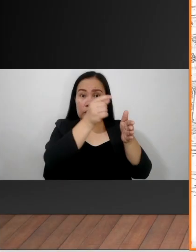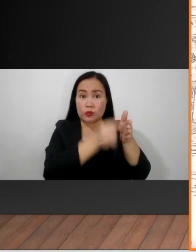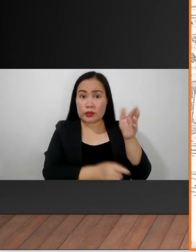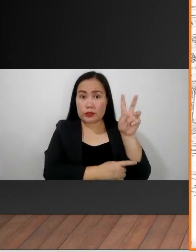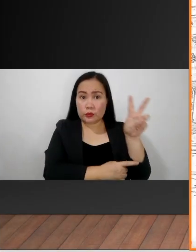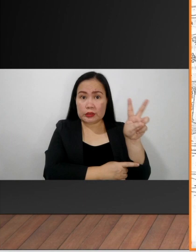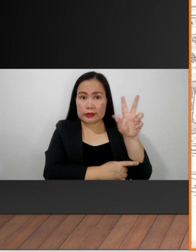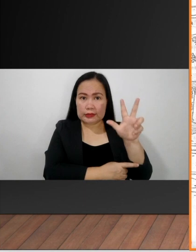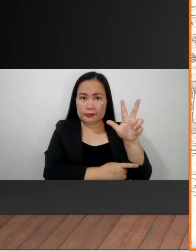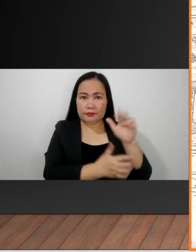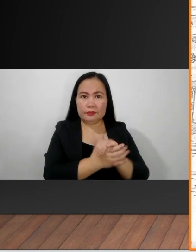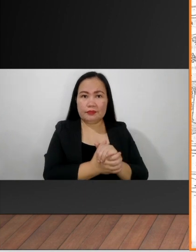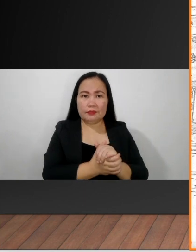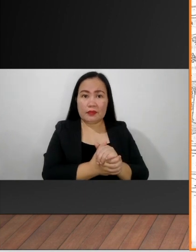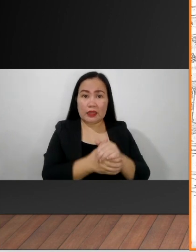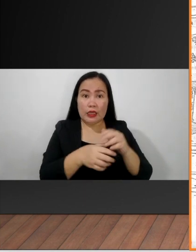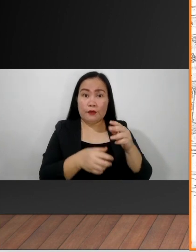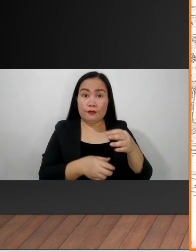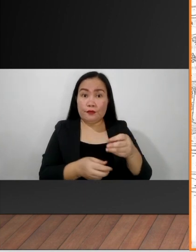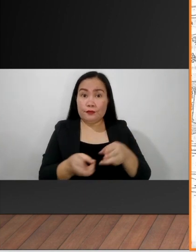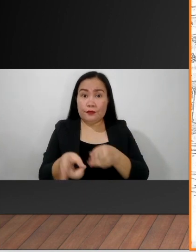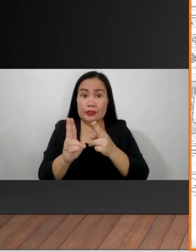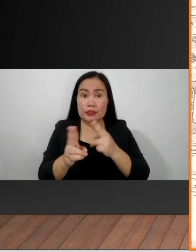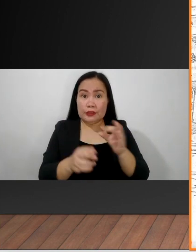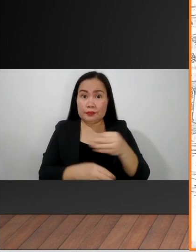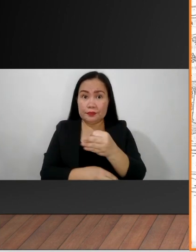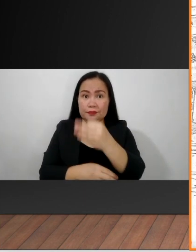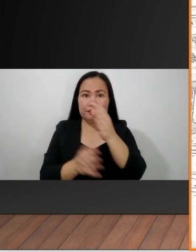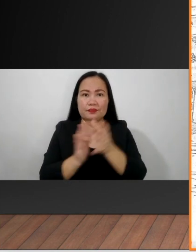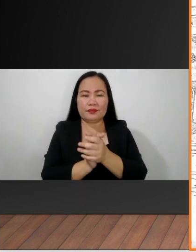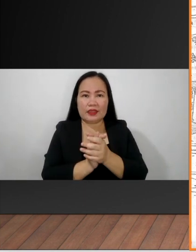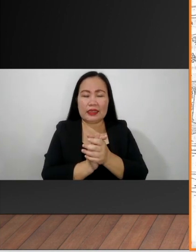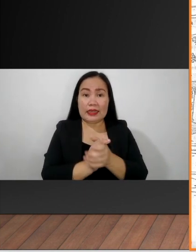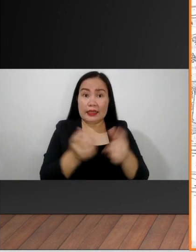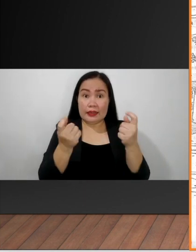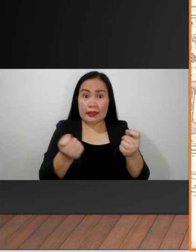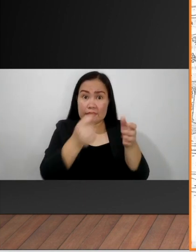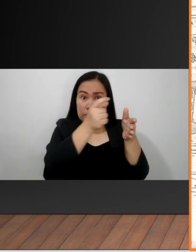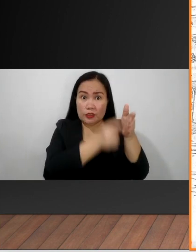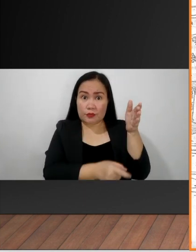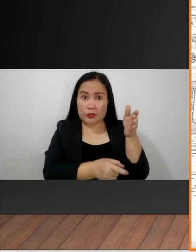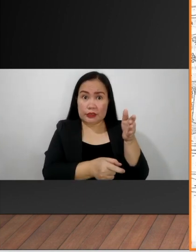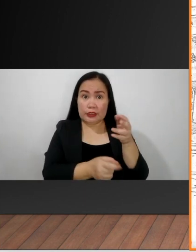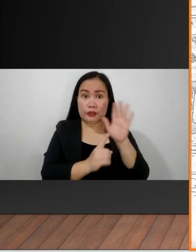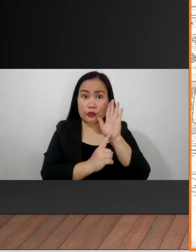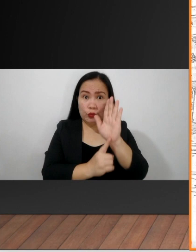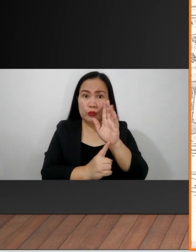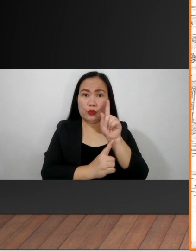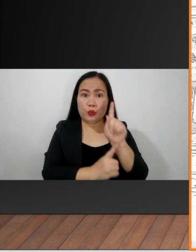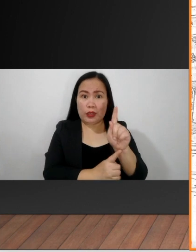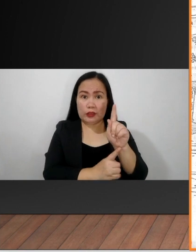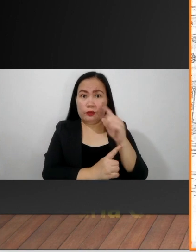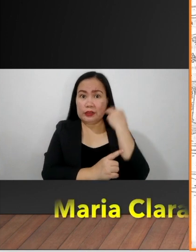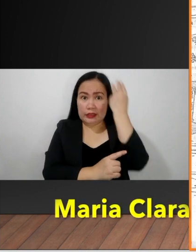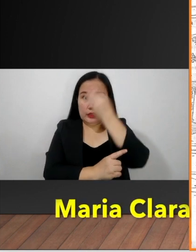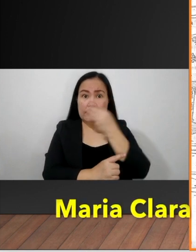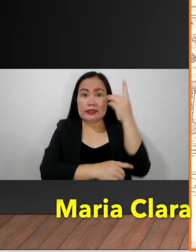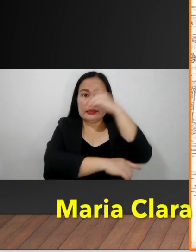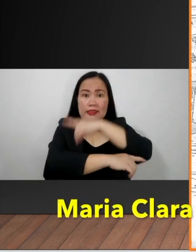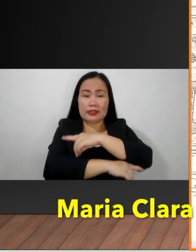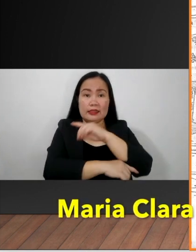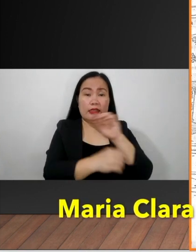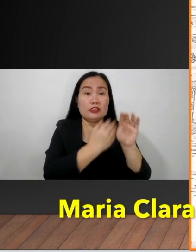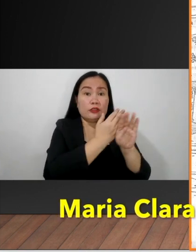Chapter 23. Fishing. This chapter shows one of Maria Clara's days as